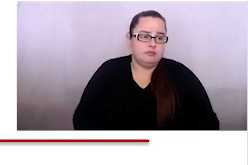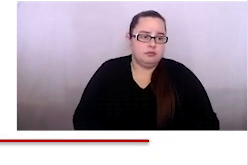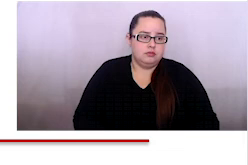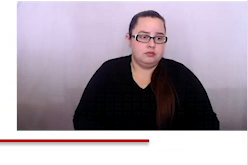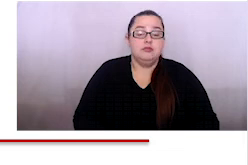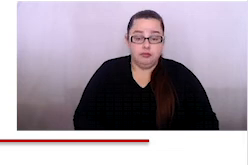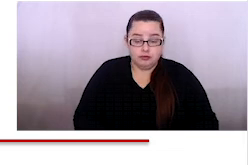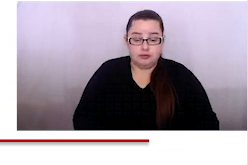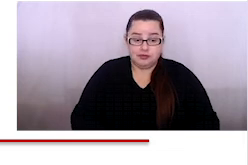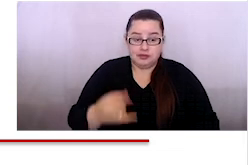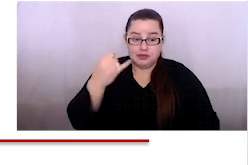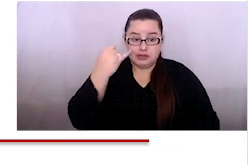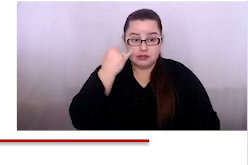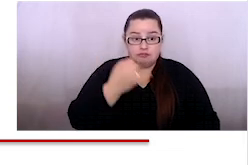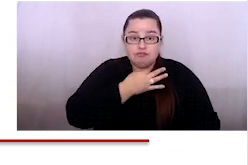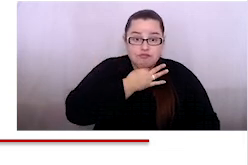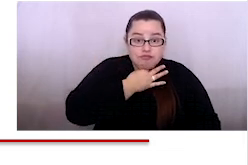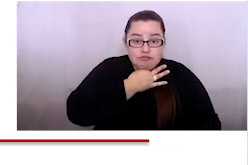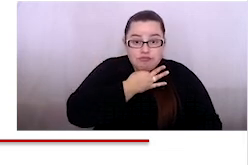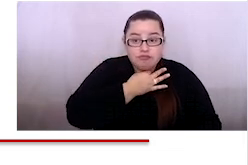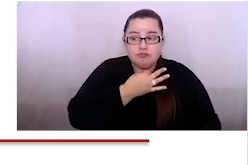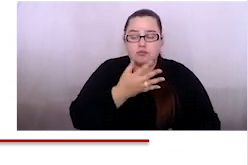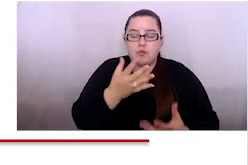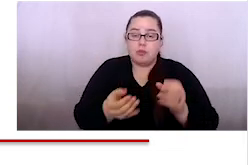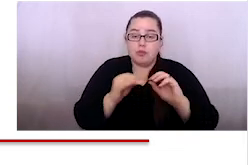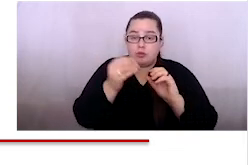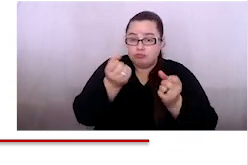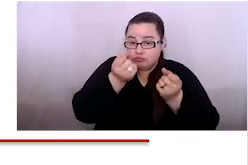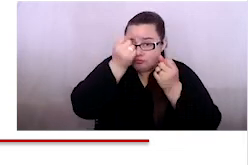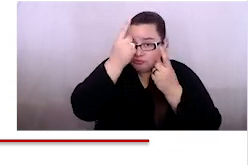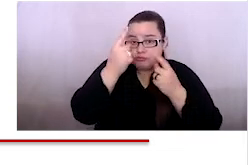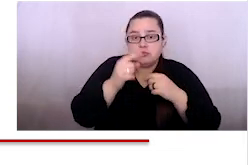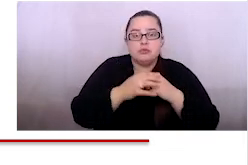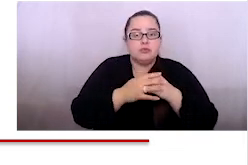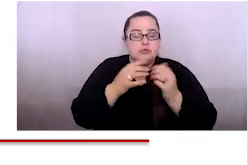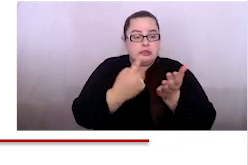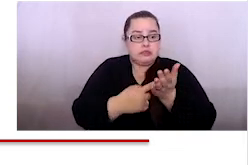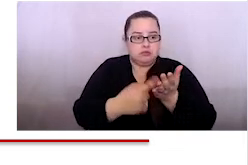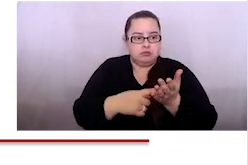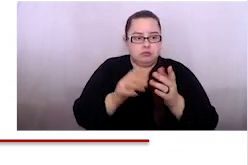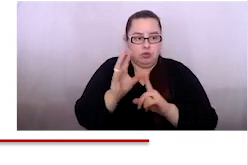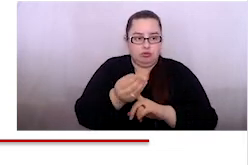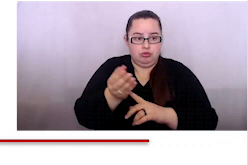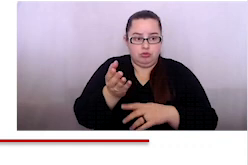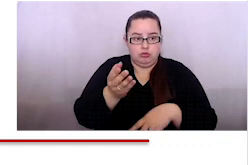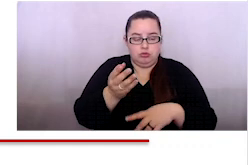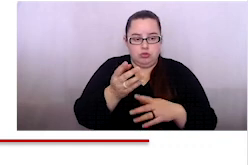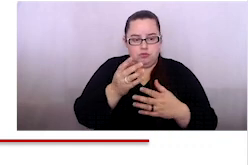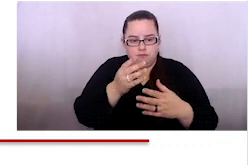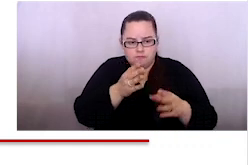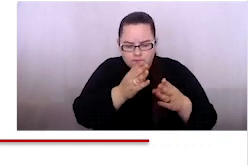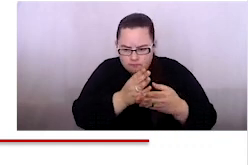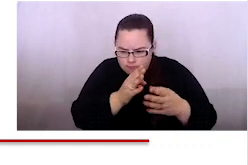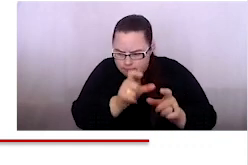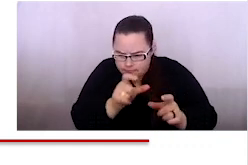And if you're interested in gaining more knowledge, talking about cultural components on stress and stress reduction, have any